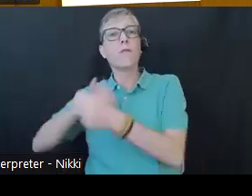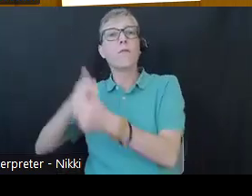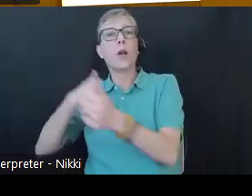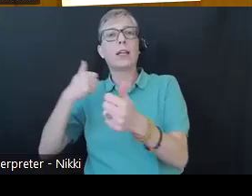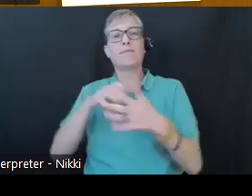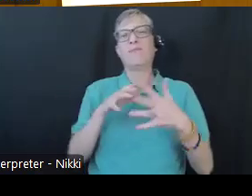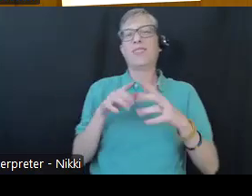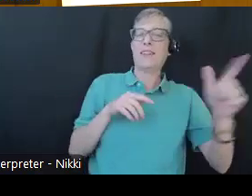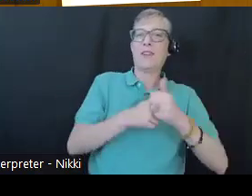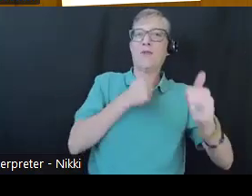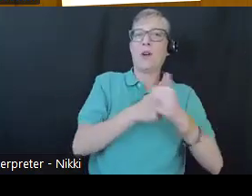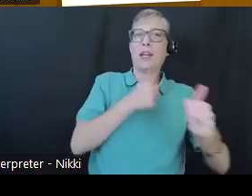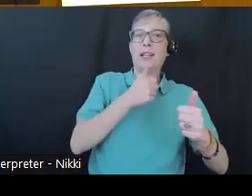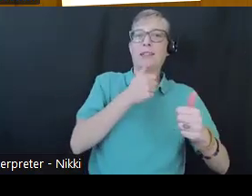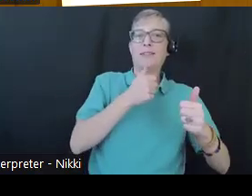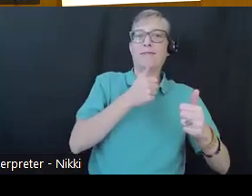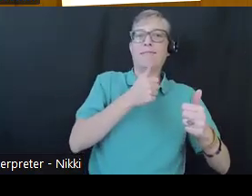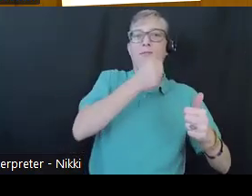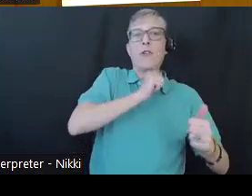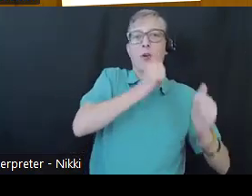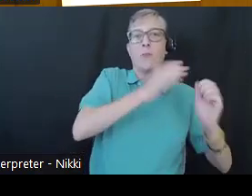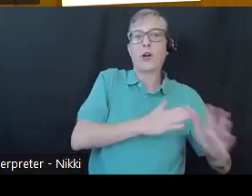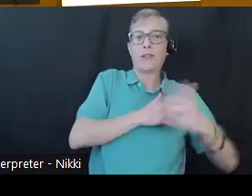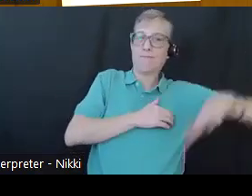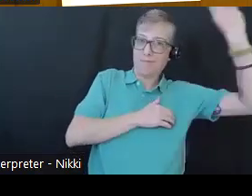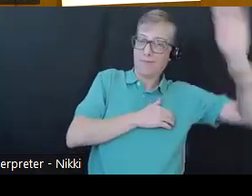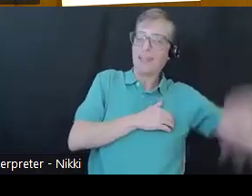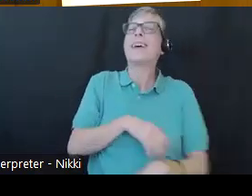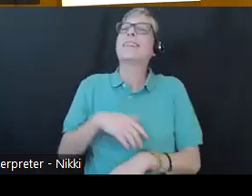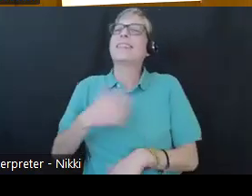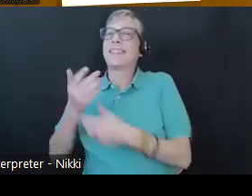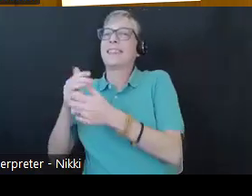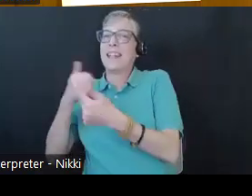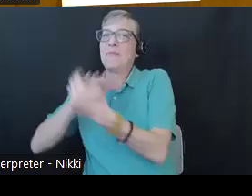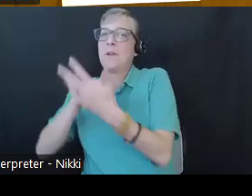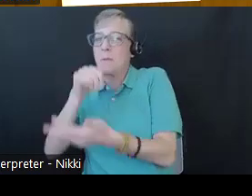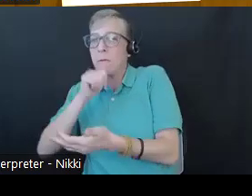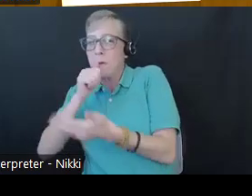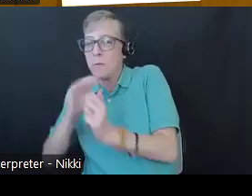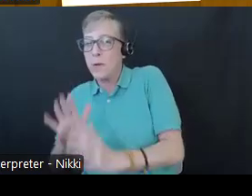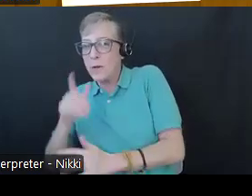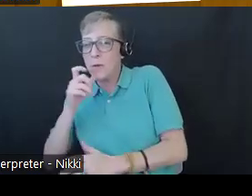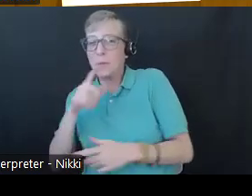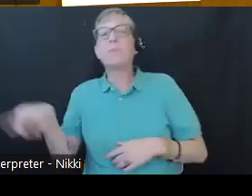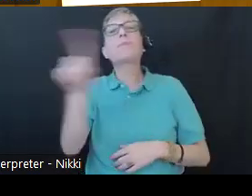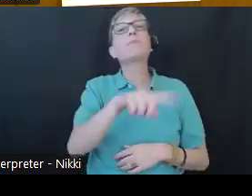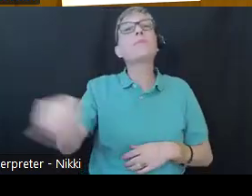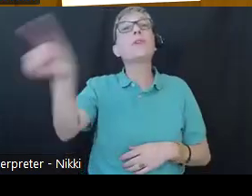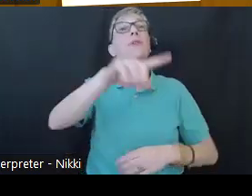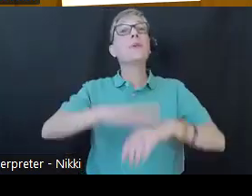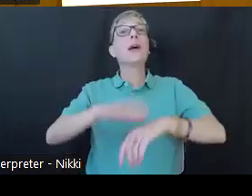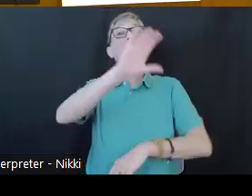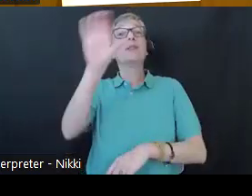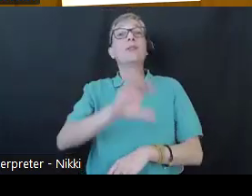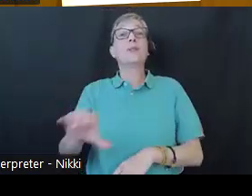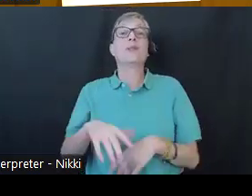spa dentistry. And who's the approach coper? Yeah, exactly. So for those of you on Zoom, typical of most